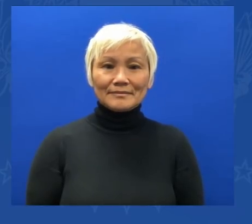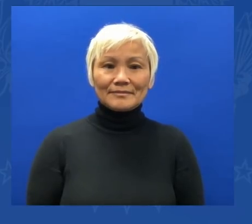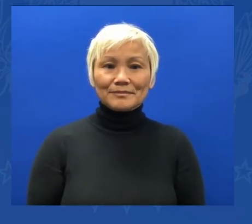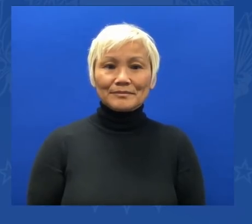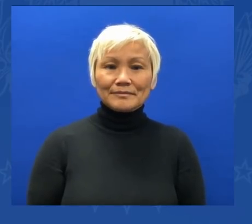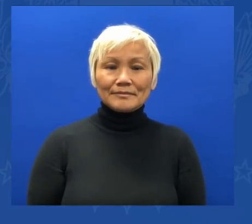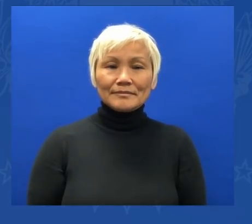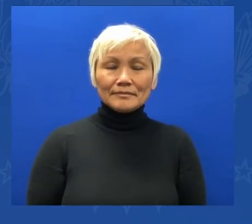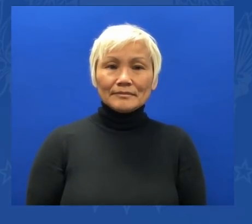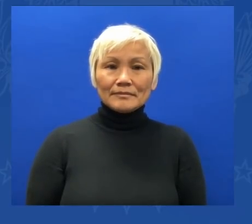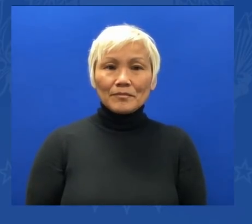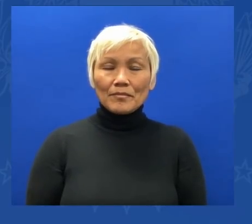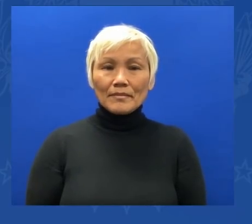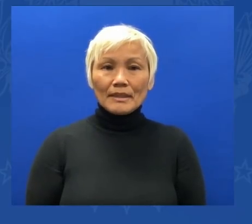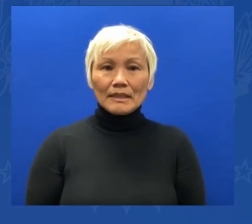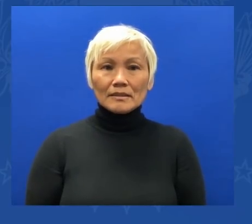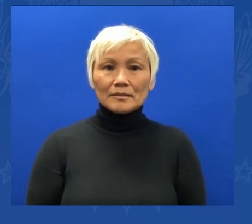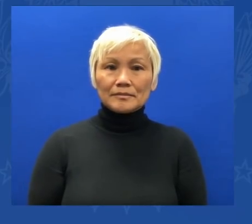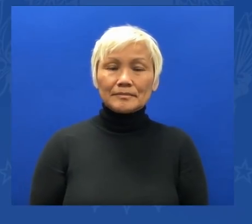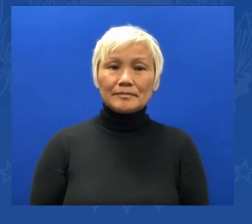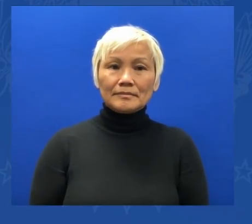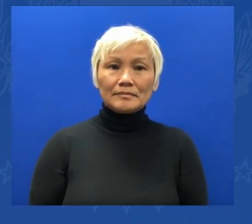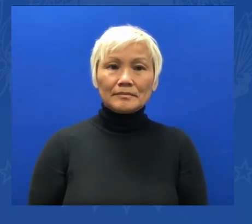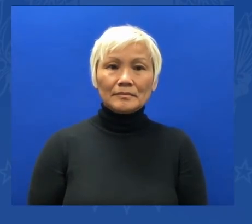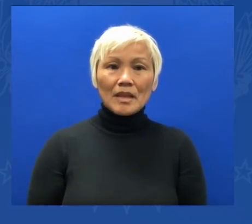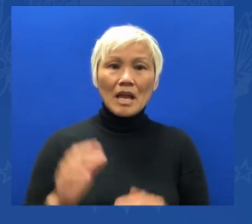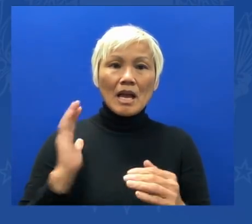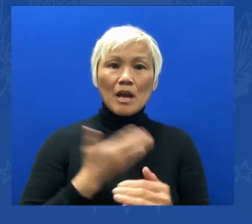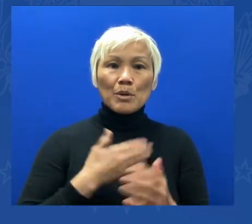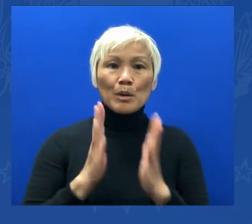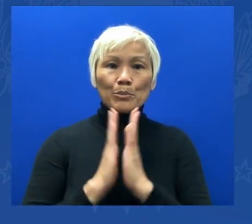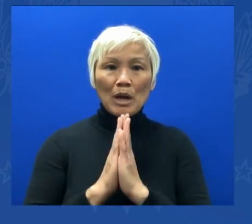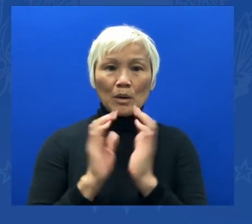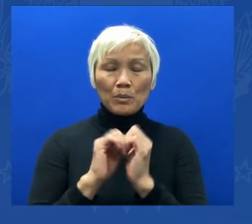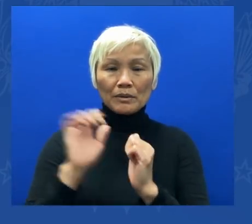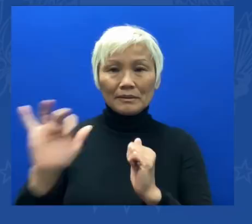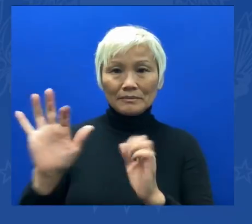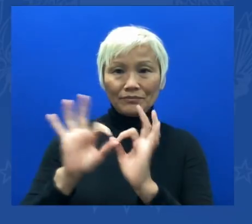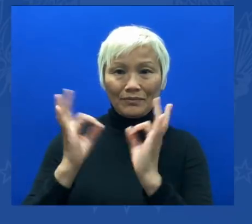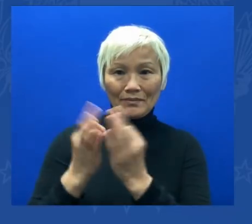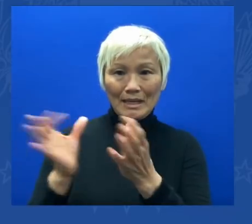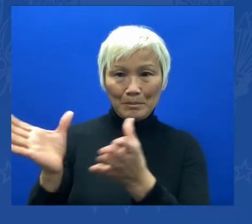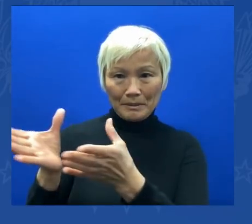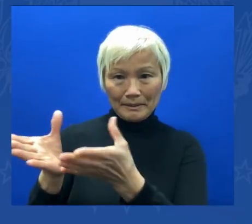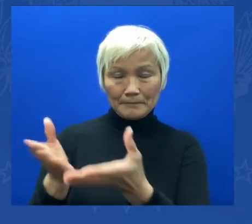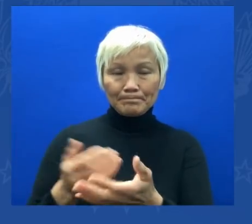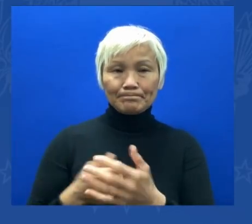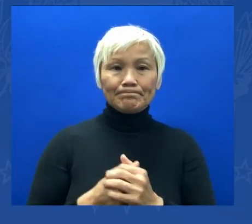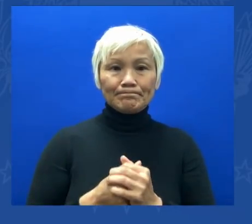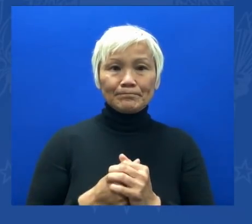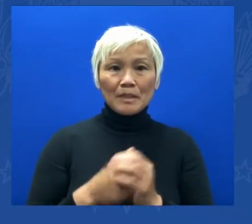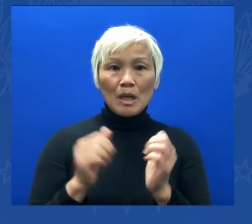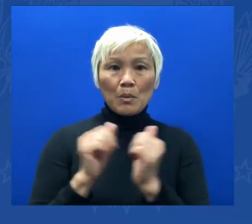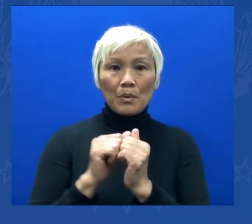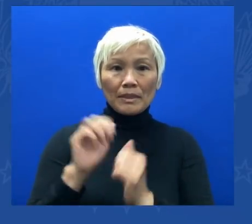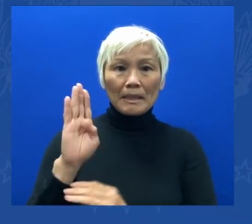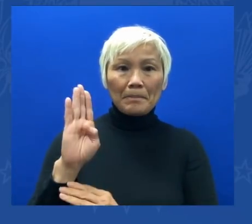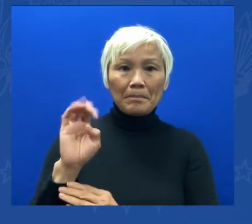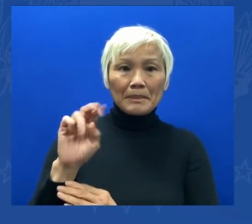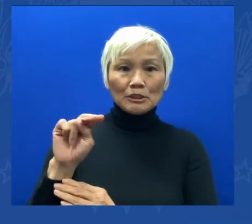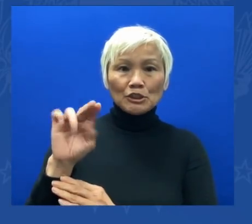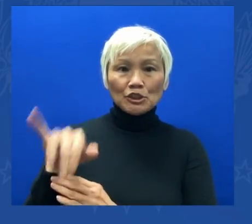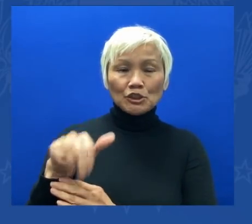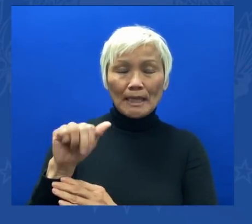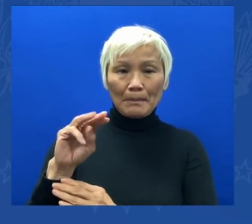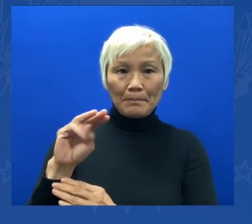Needless to say, our prayers are with their families and with Benjamin Hall of Fox News, who continues his recovery tonight.